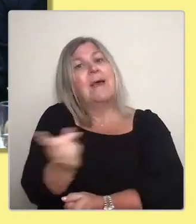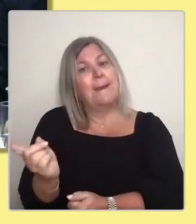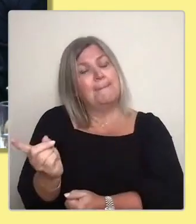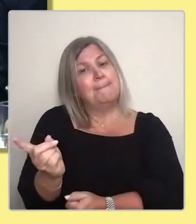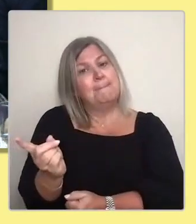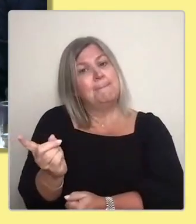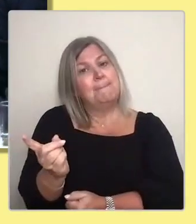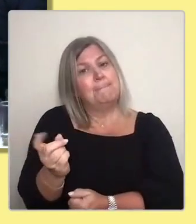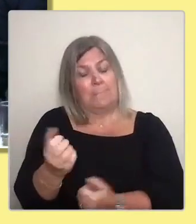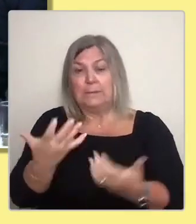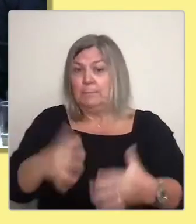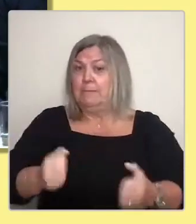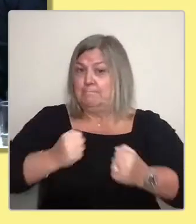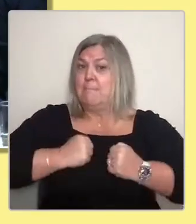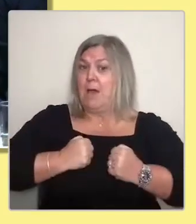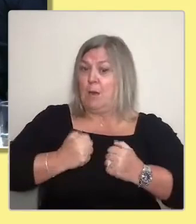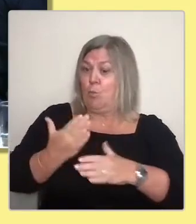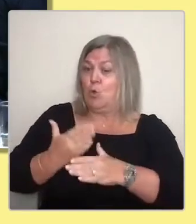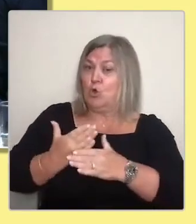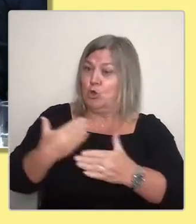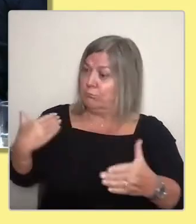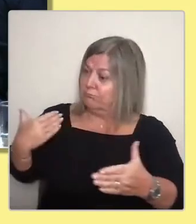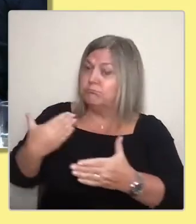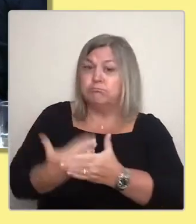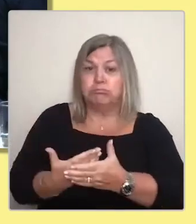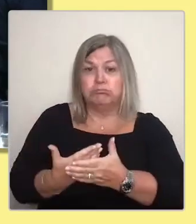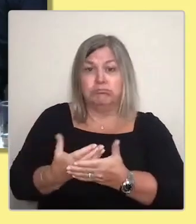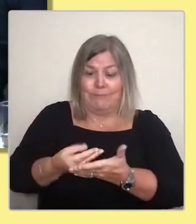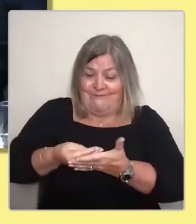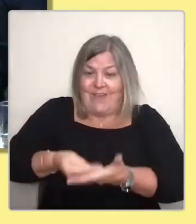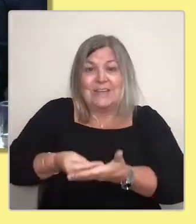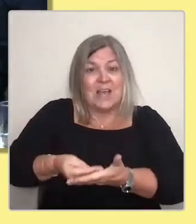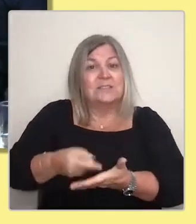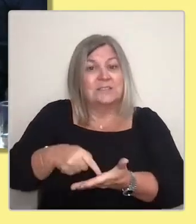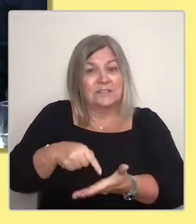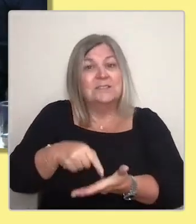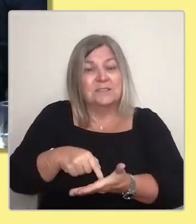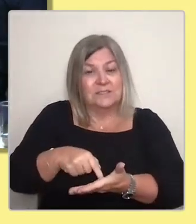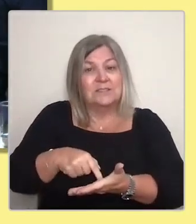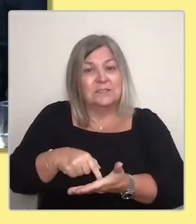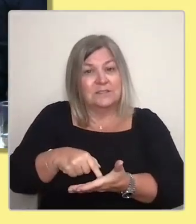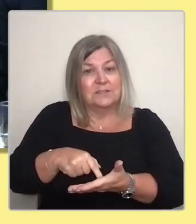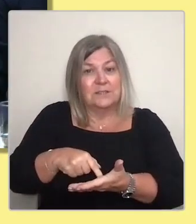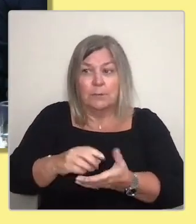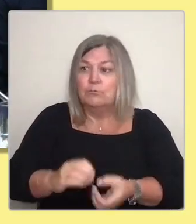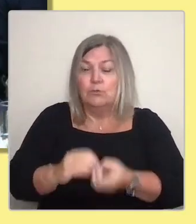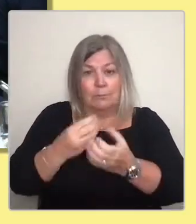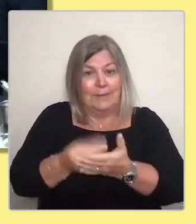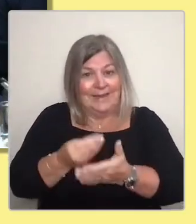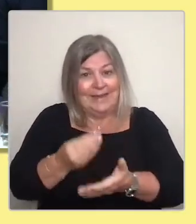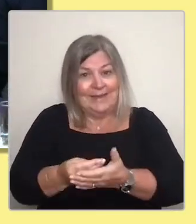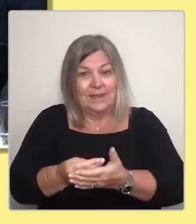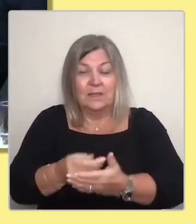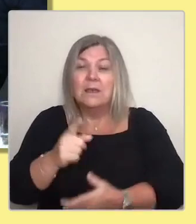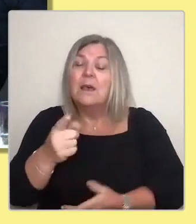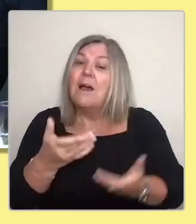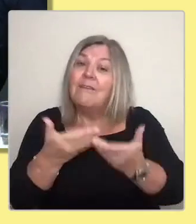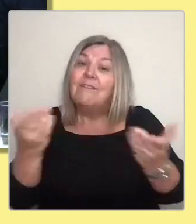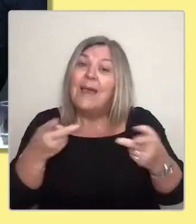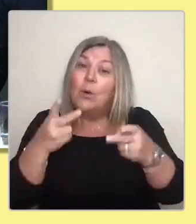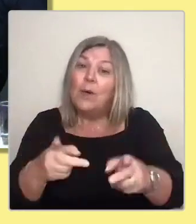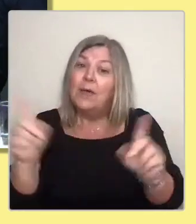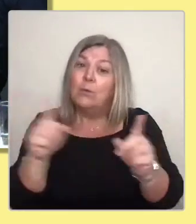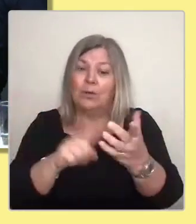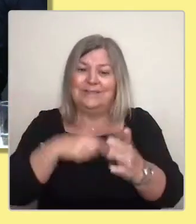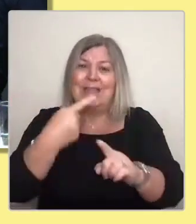put fairness at its heart. Now, perhaps one of the most obvious ways you've seen that is when it comes to taxation. Because despite the